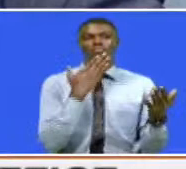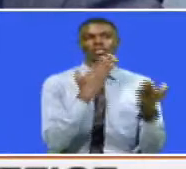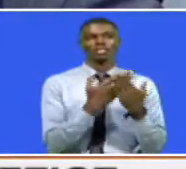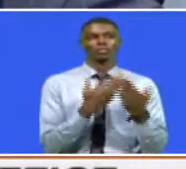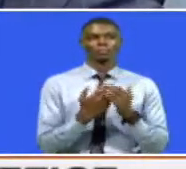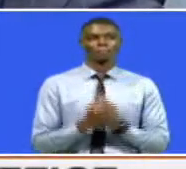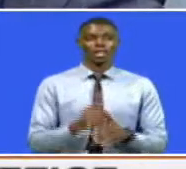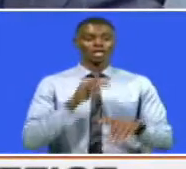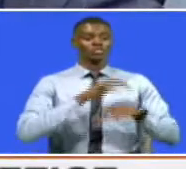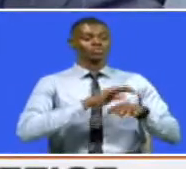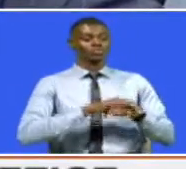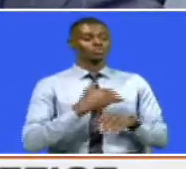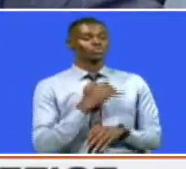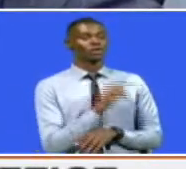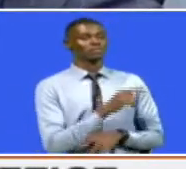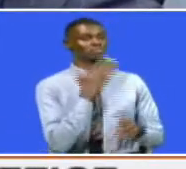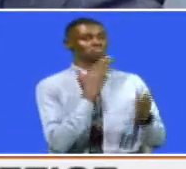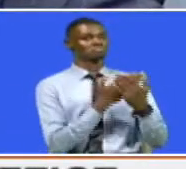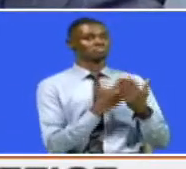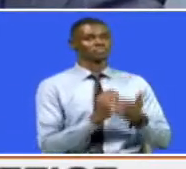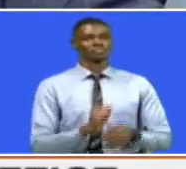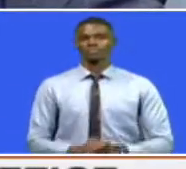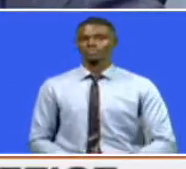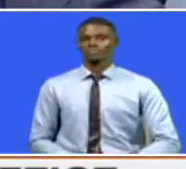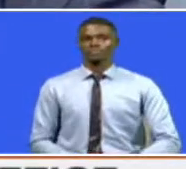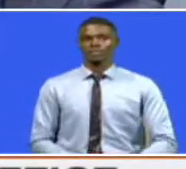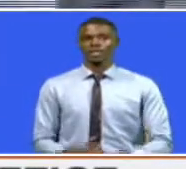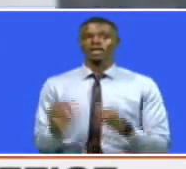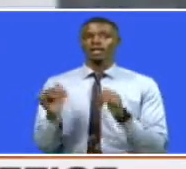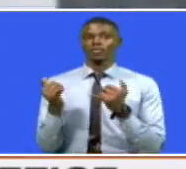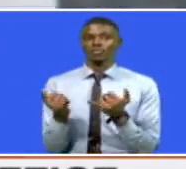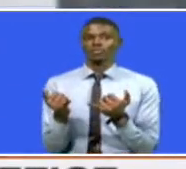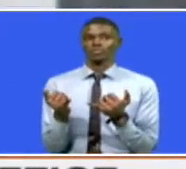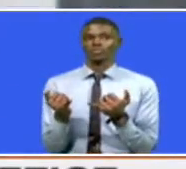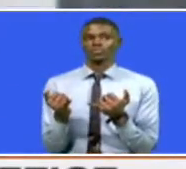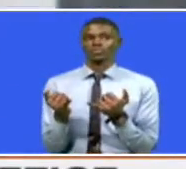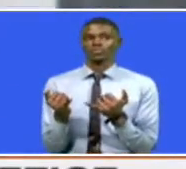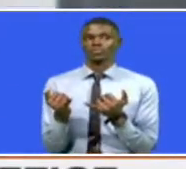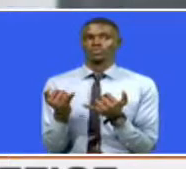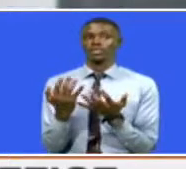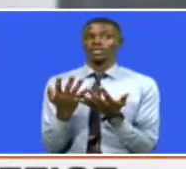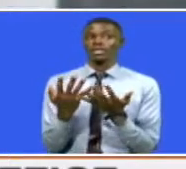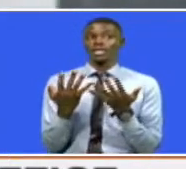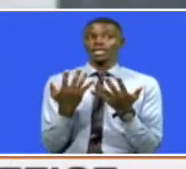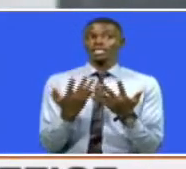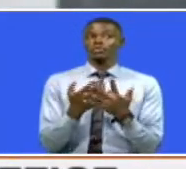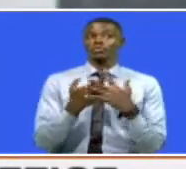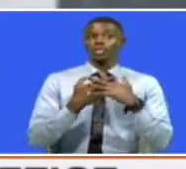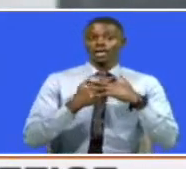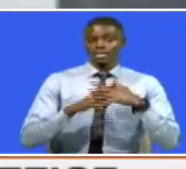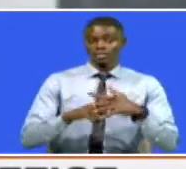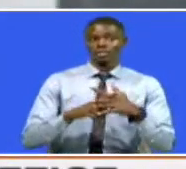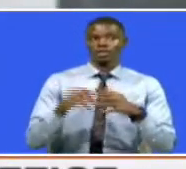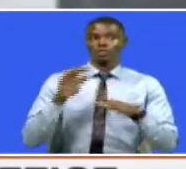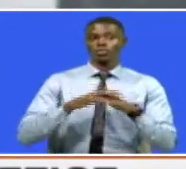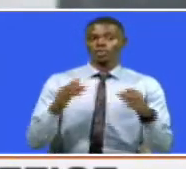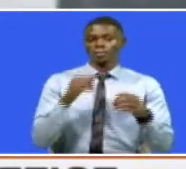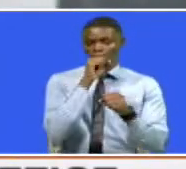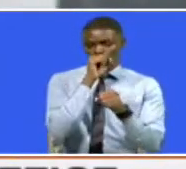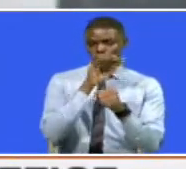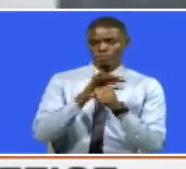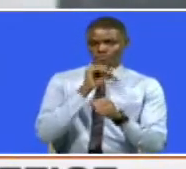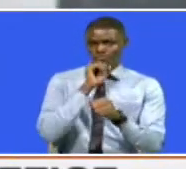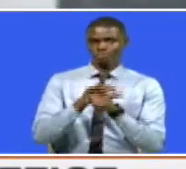much. It's good to have you on the show. Oh, yes. Now, the thing that we have to start on is the promises